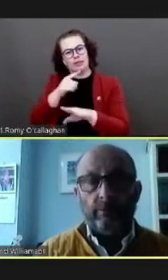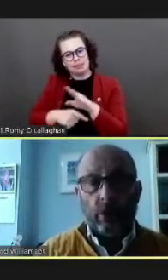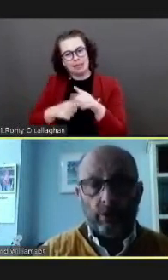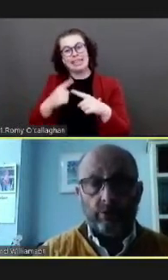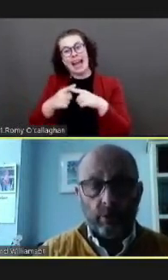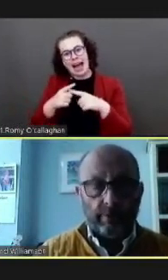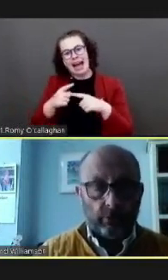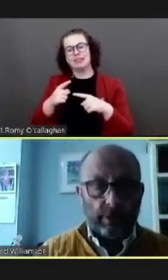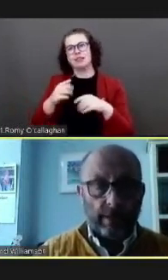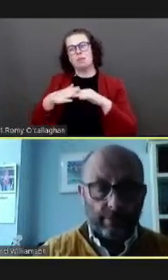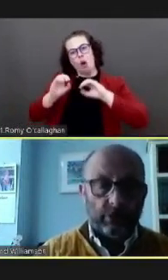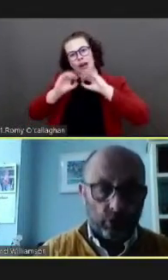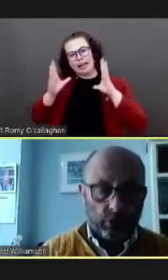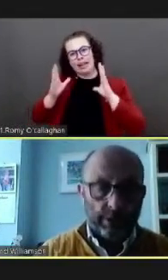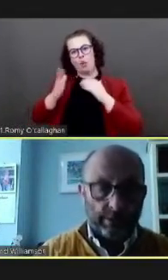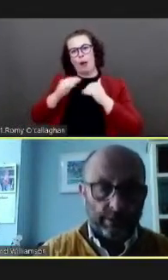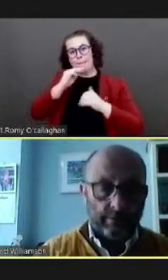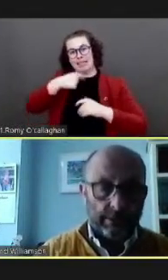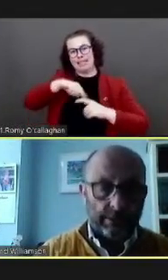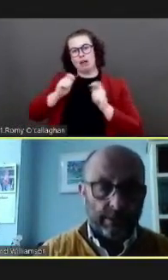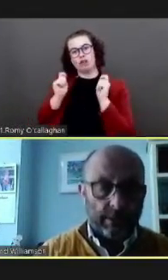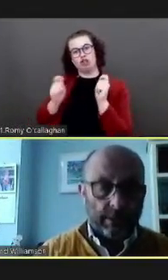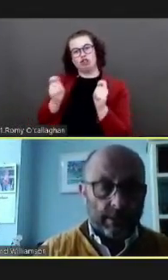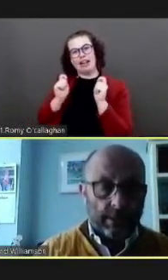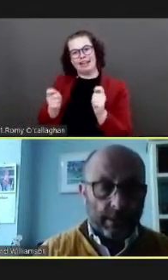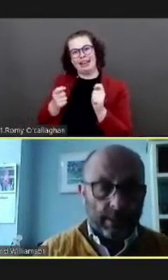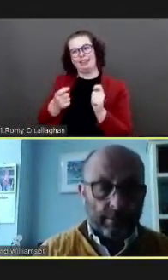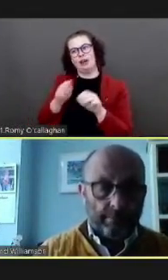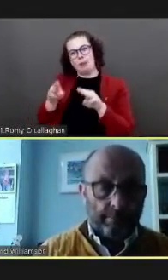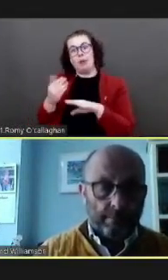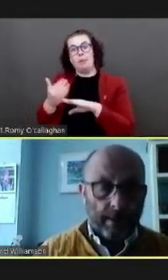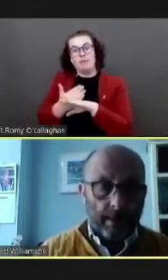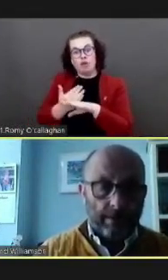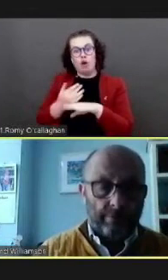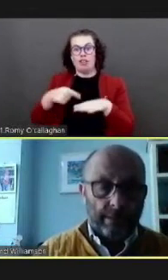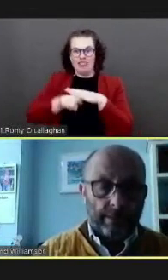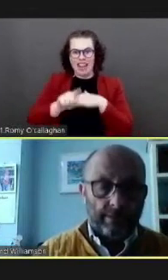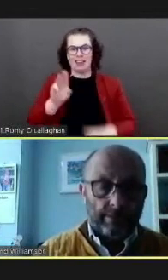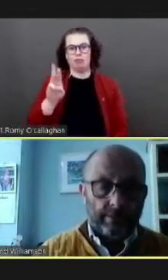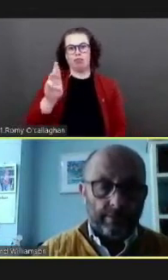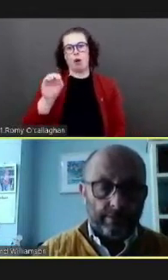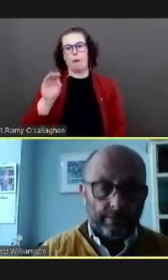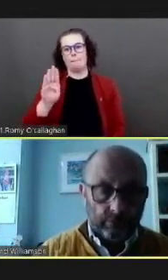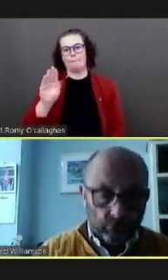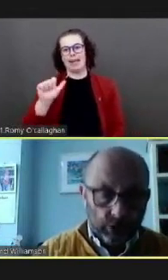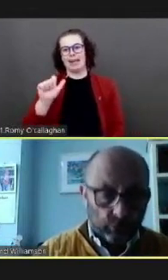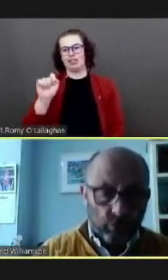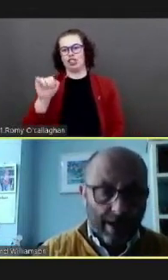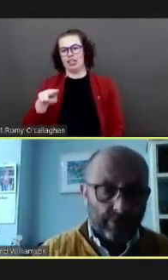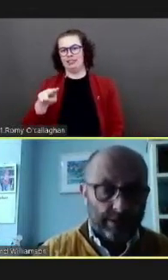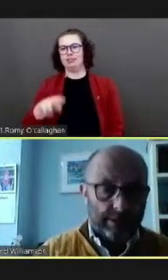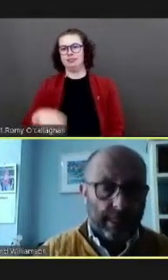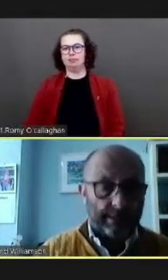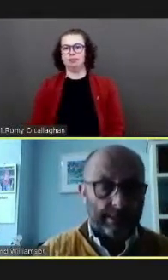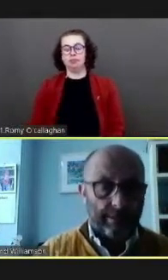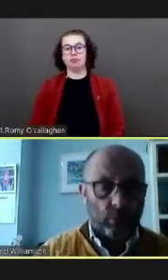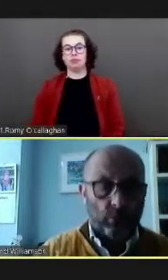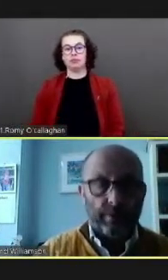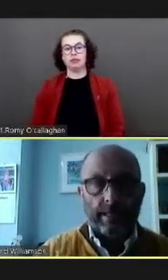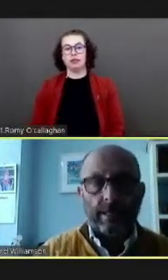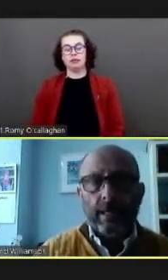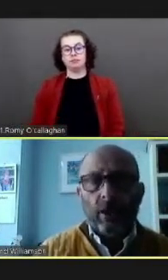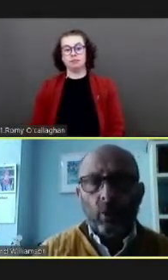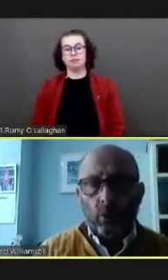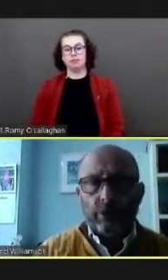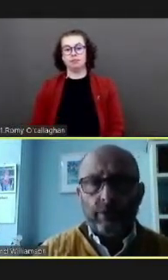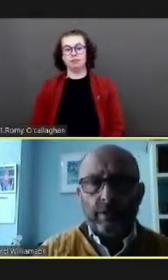staff will have gone through before they have ever joined the service. And if I can just reference that as an